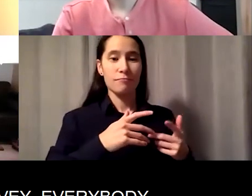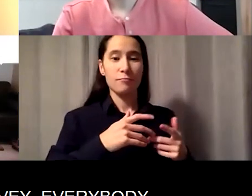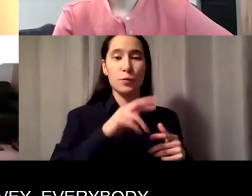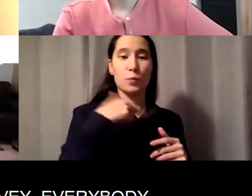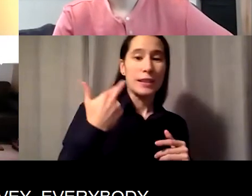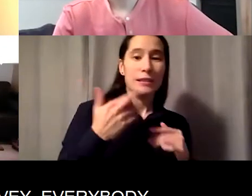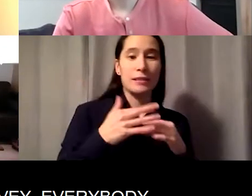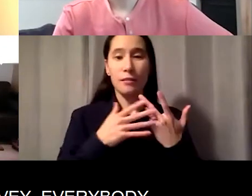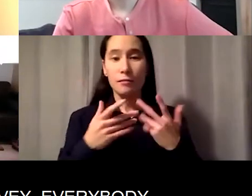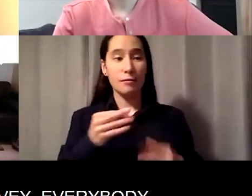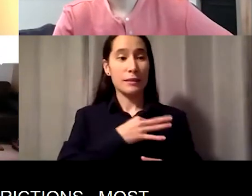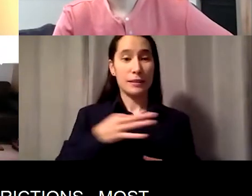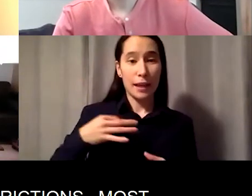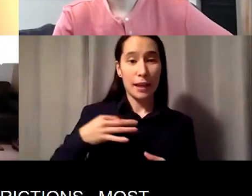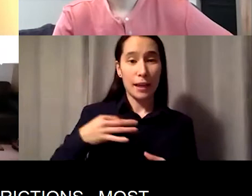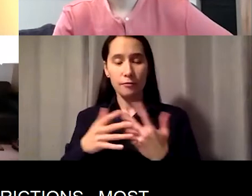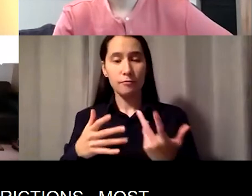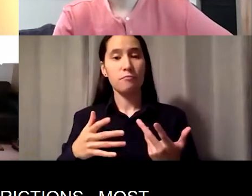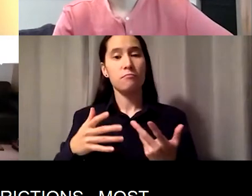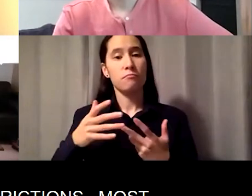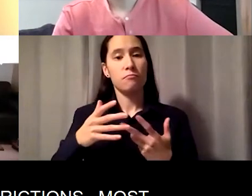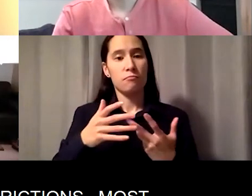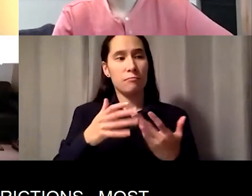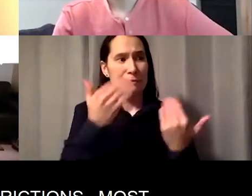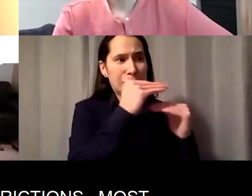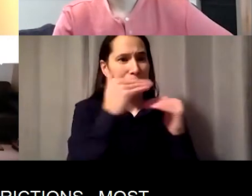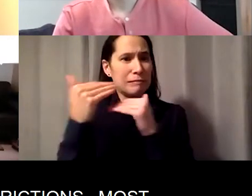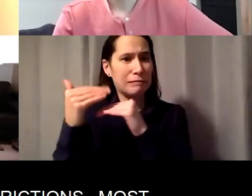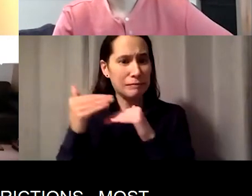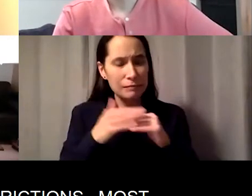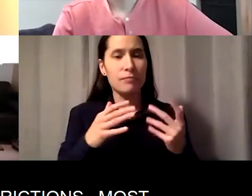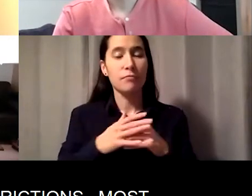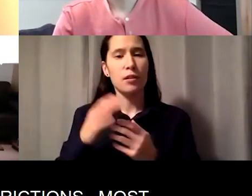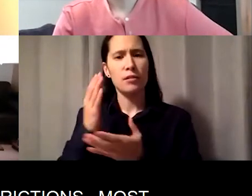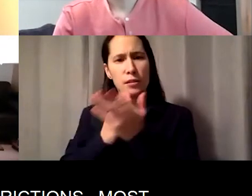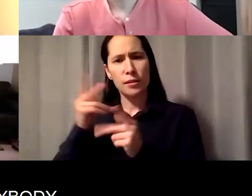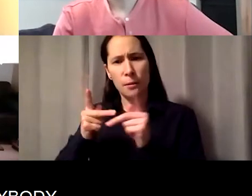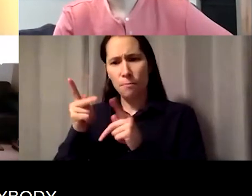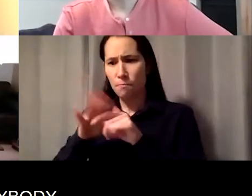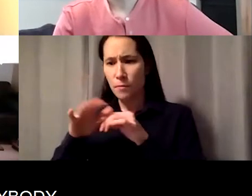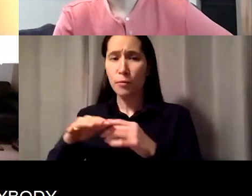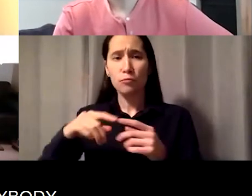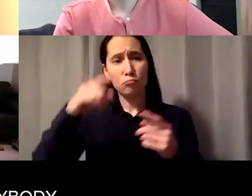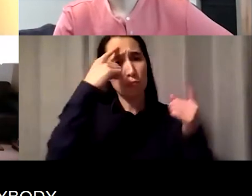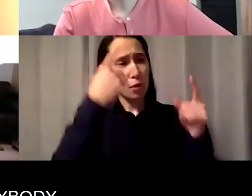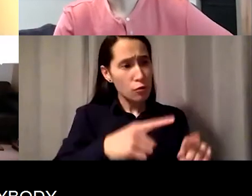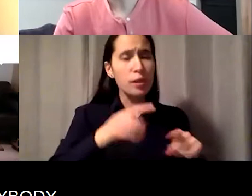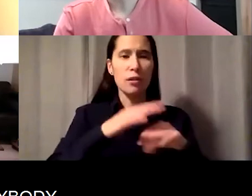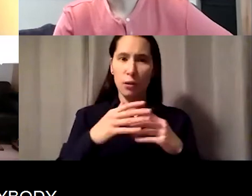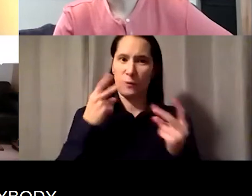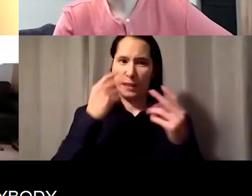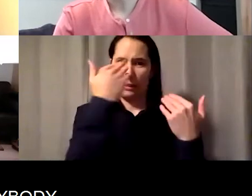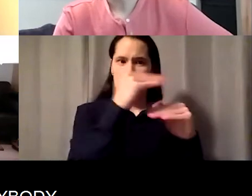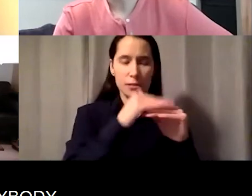survey, everybody didn't disagree with the visit restrictions. Most people did, but not everybody.